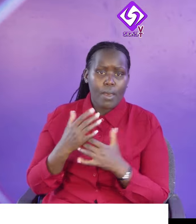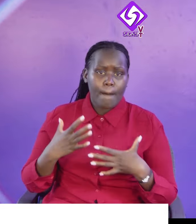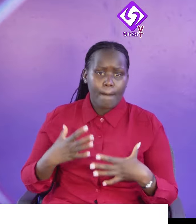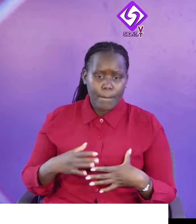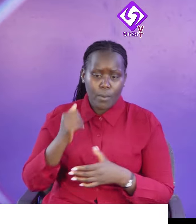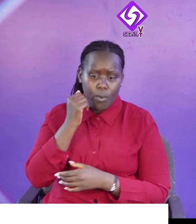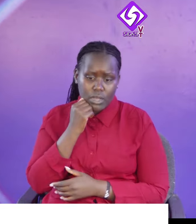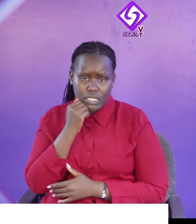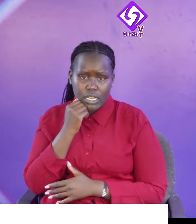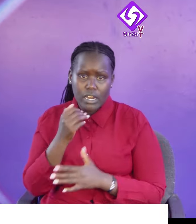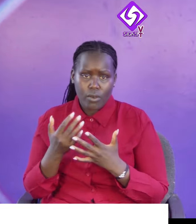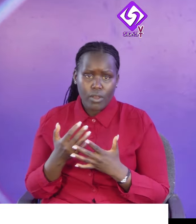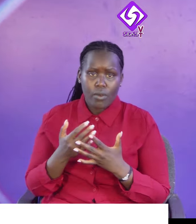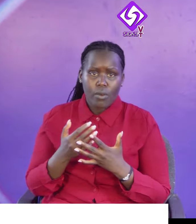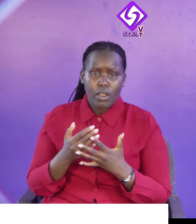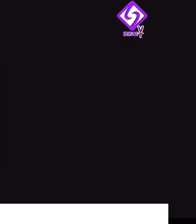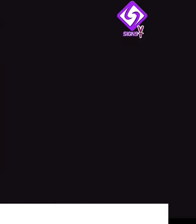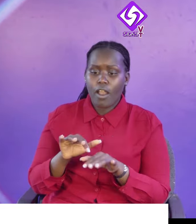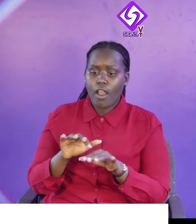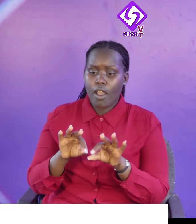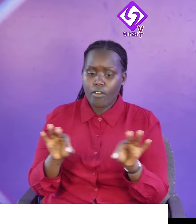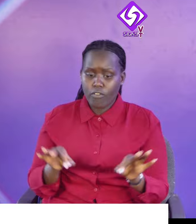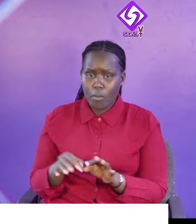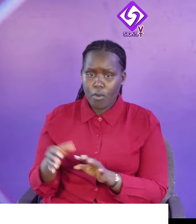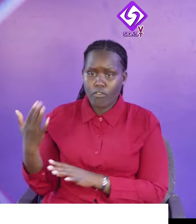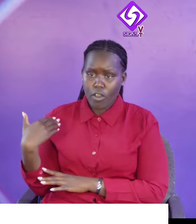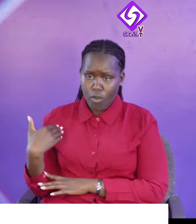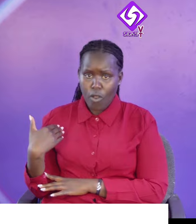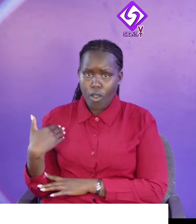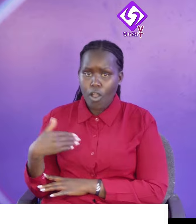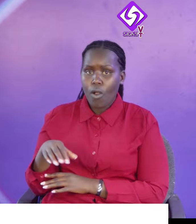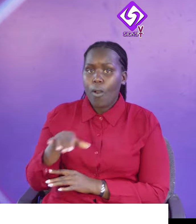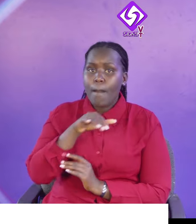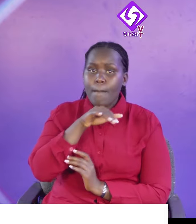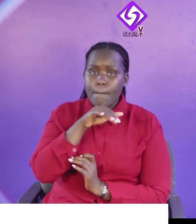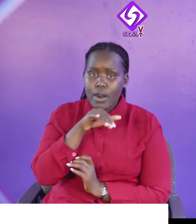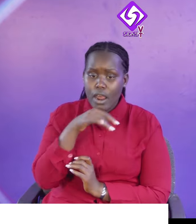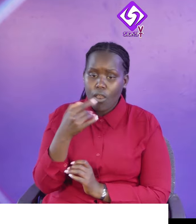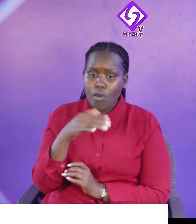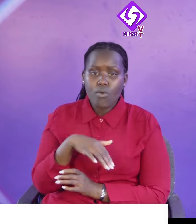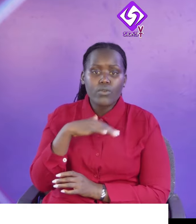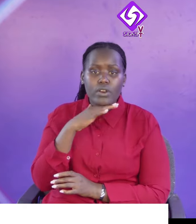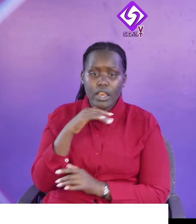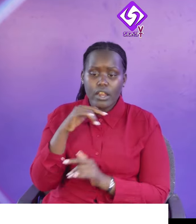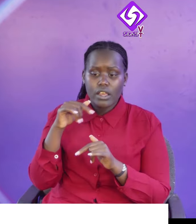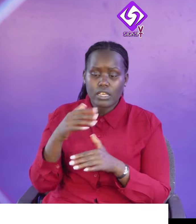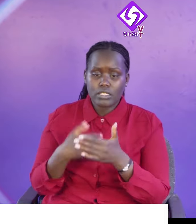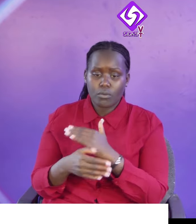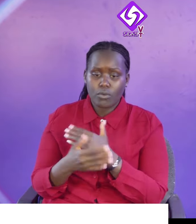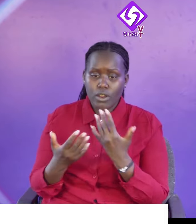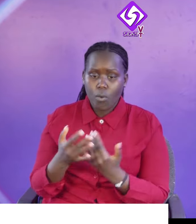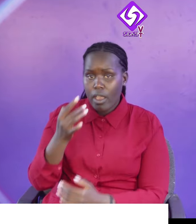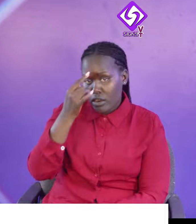the Opoda farm of former Prime Minister Raila Amolo Odinga, who passed away this morning in